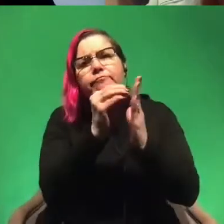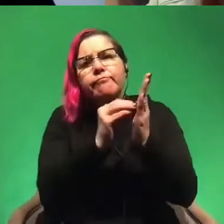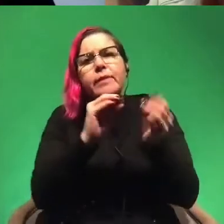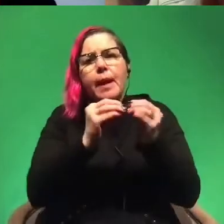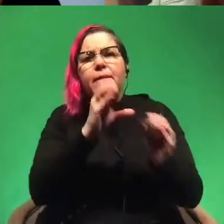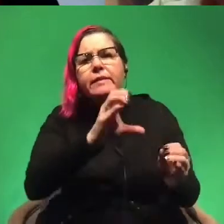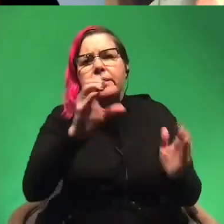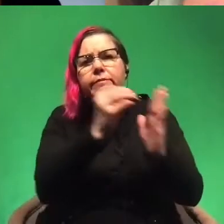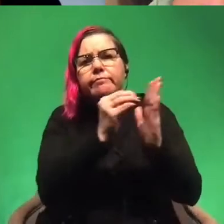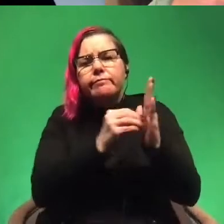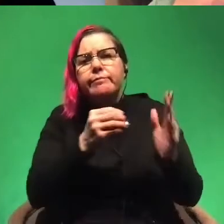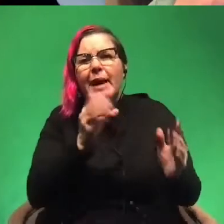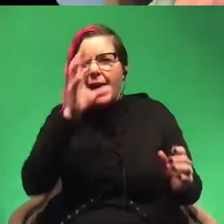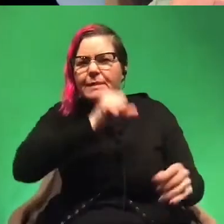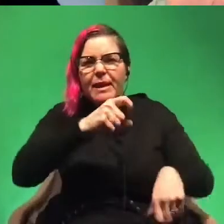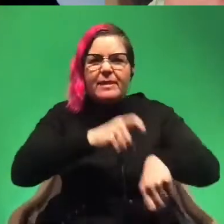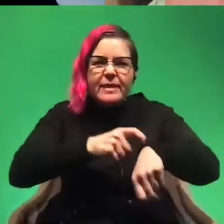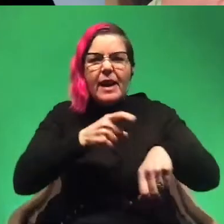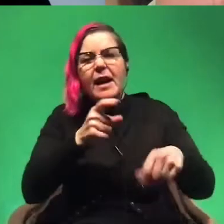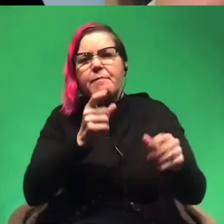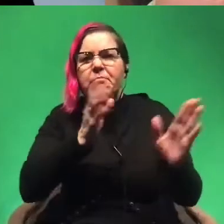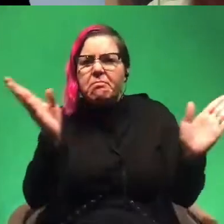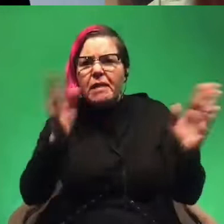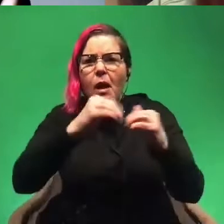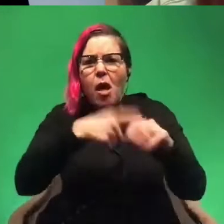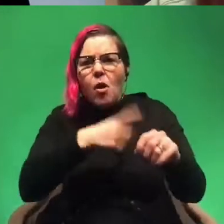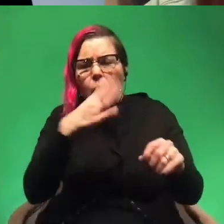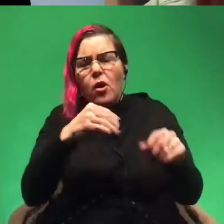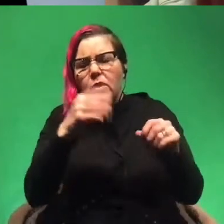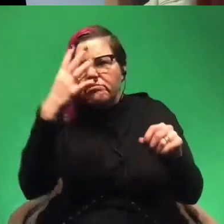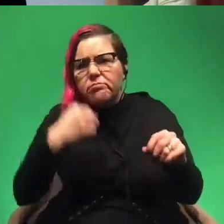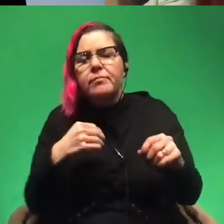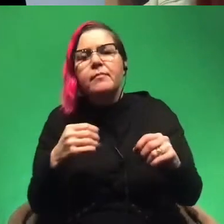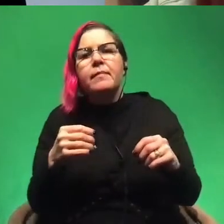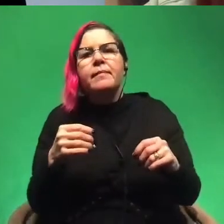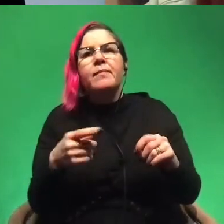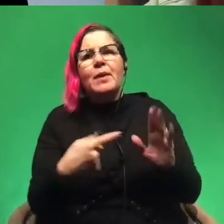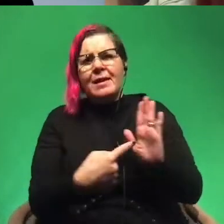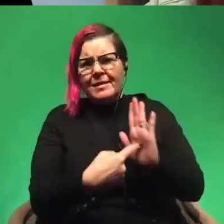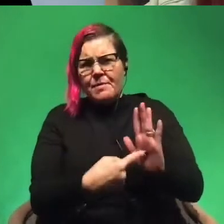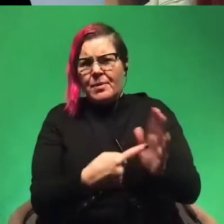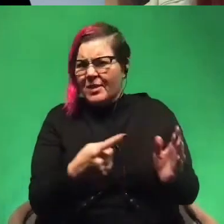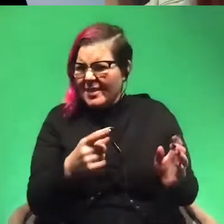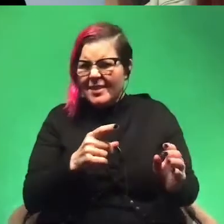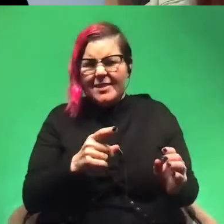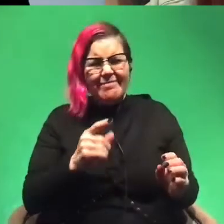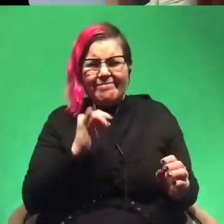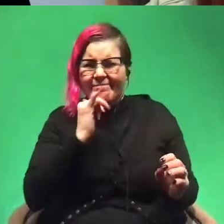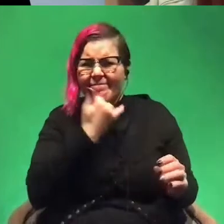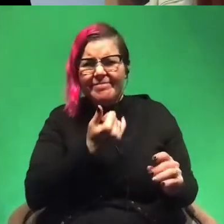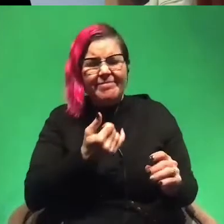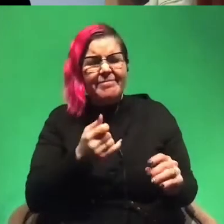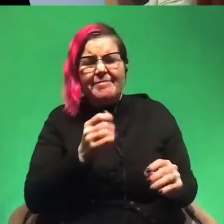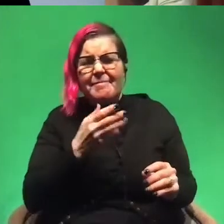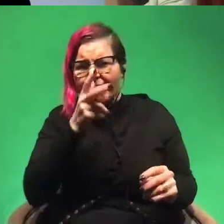that he gave, but he's estimating the time that the animal will be anesthetized. So not only is that an instance of really defunct medical care, but it's also an issue